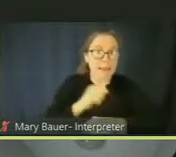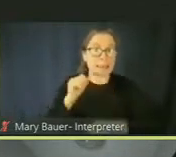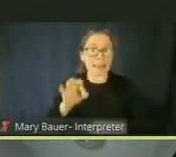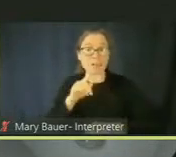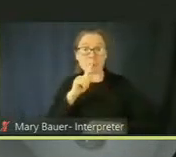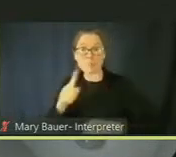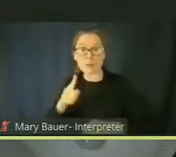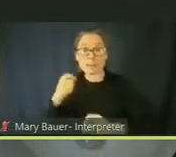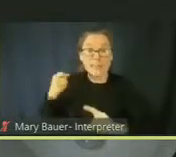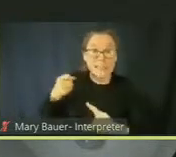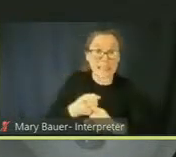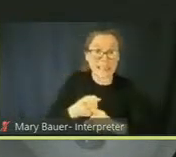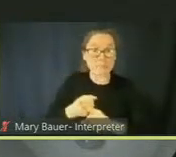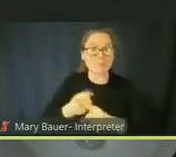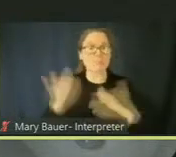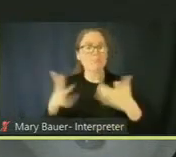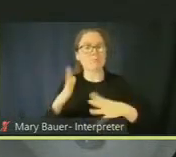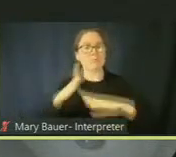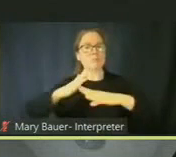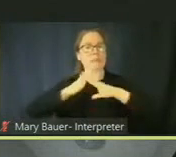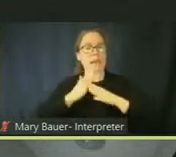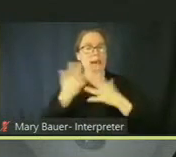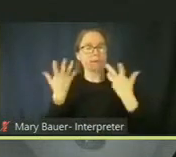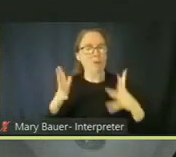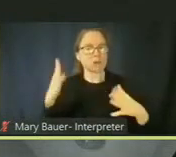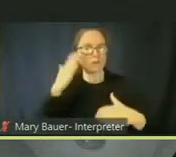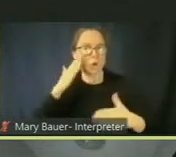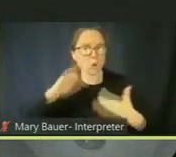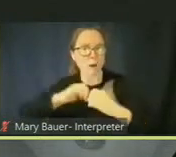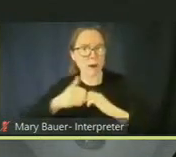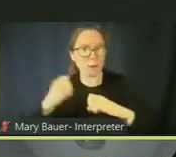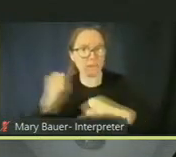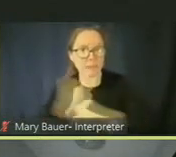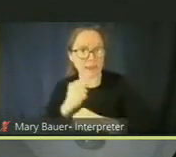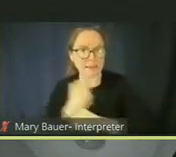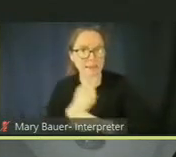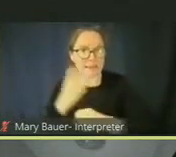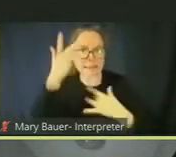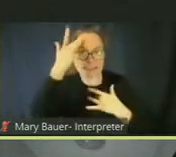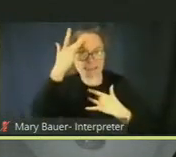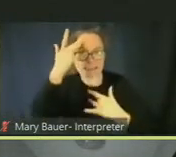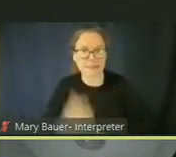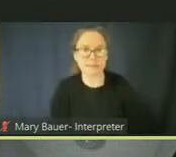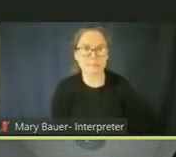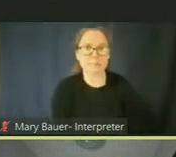the morbid outcomes of a potential illness. So next slide.